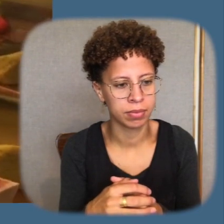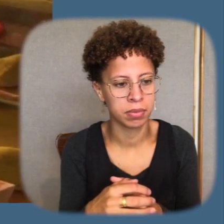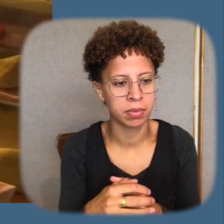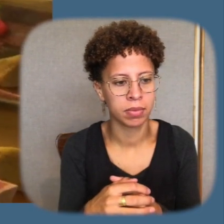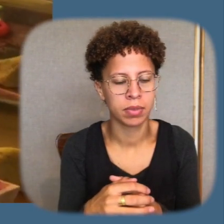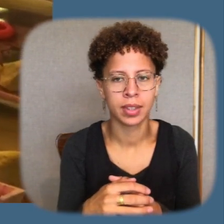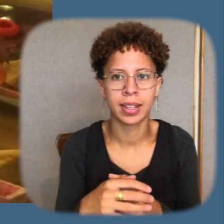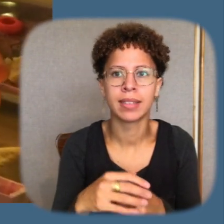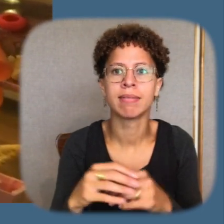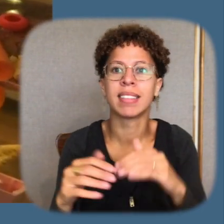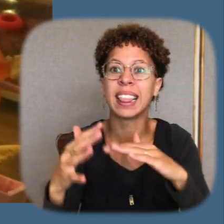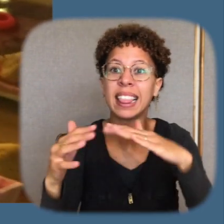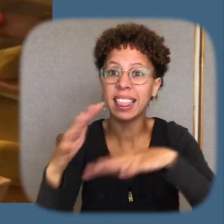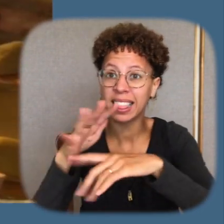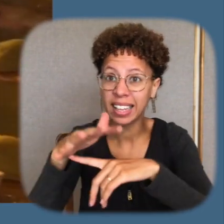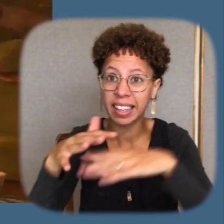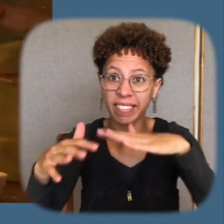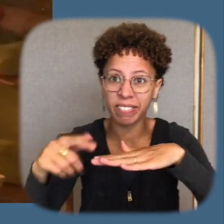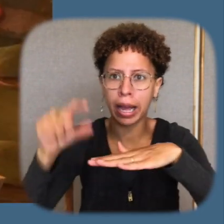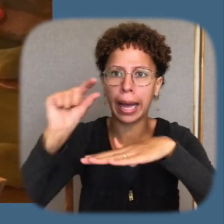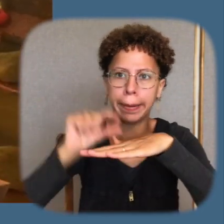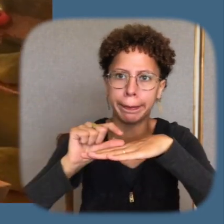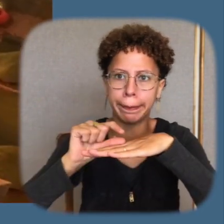Oh, it landed on the leaf.